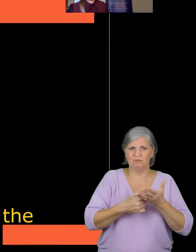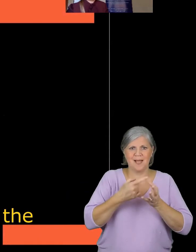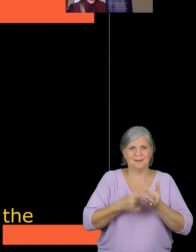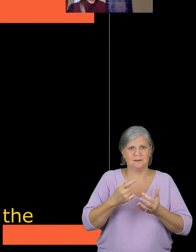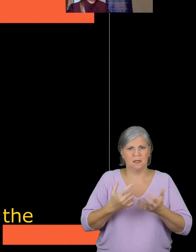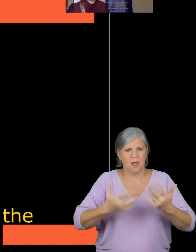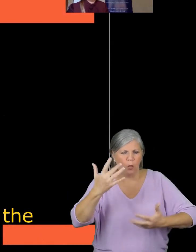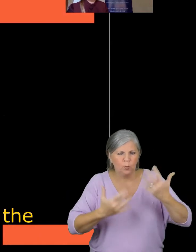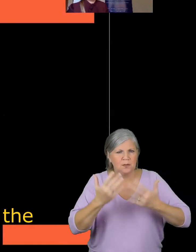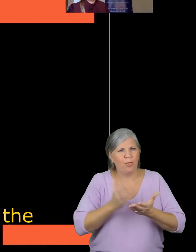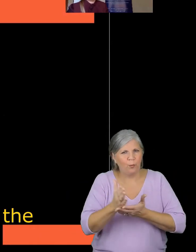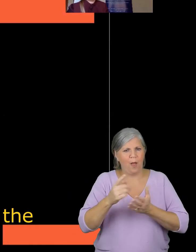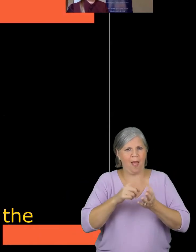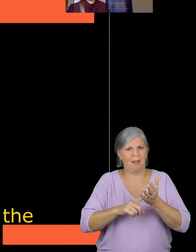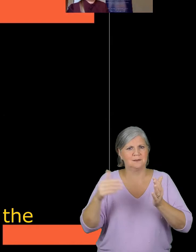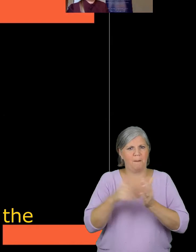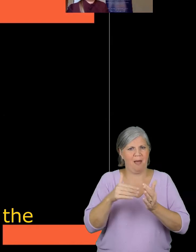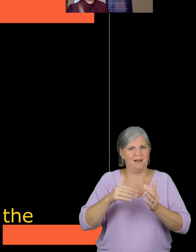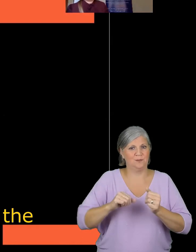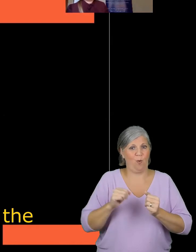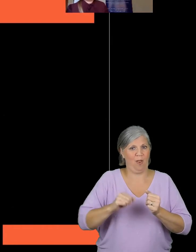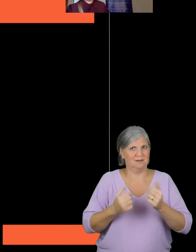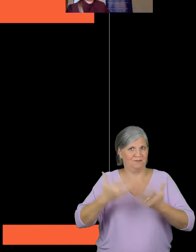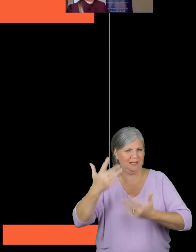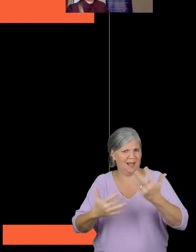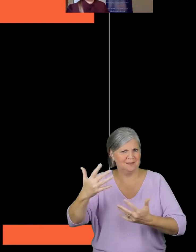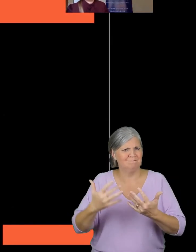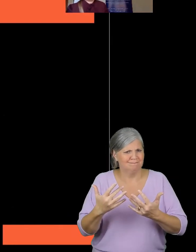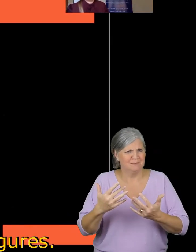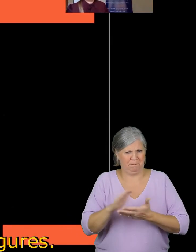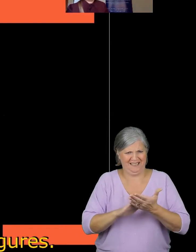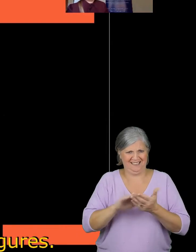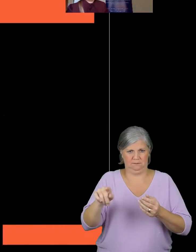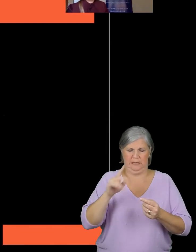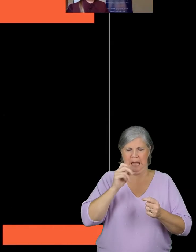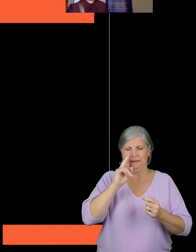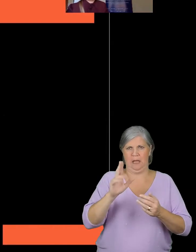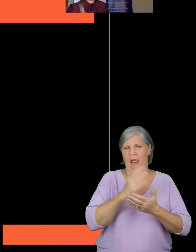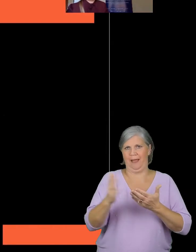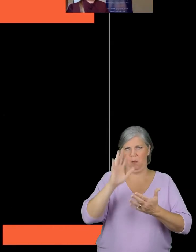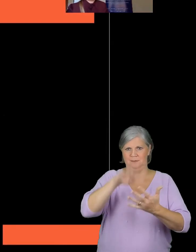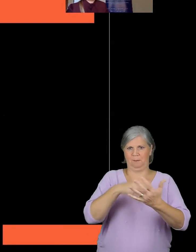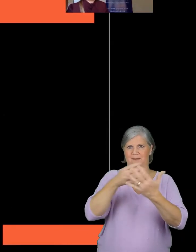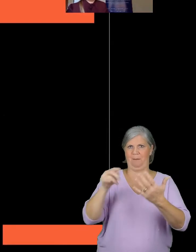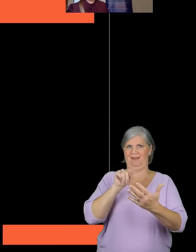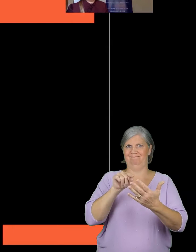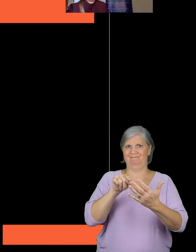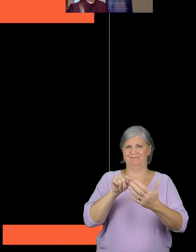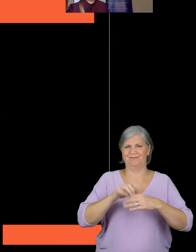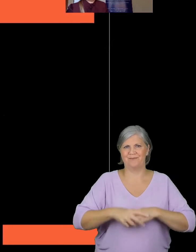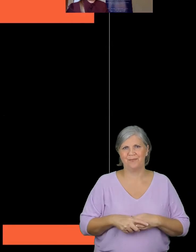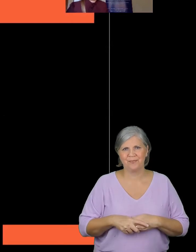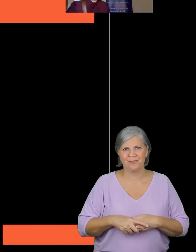Spire differ substantially from the rates calculated using Alzheimer's Scotland figures. This can be seen clearly in this